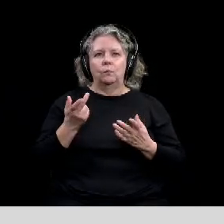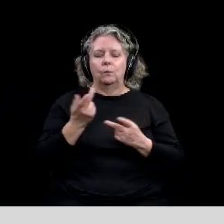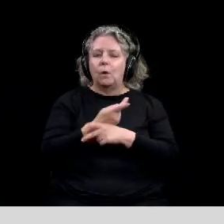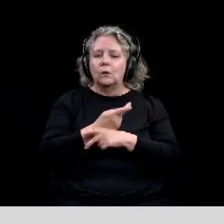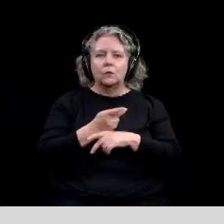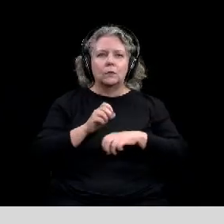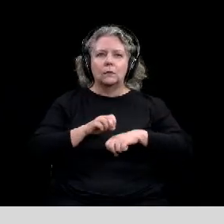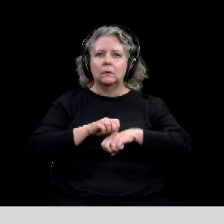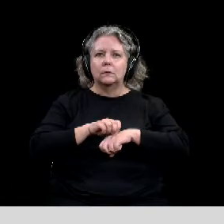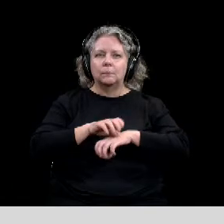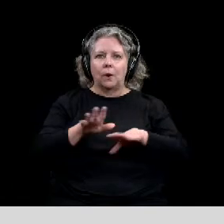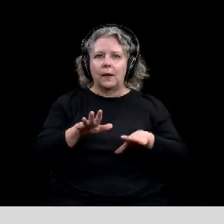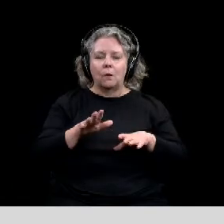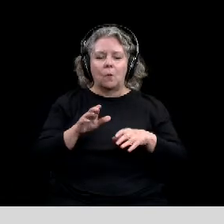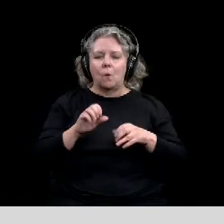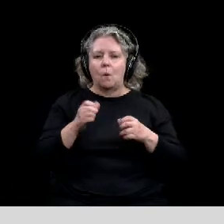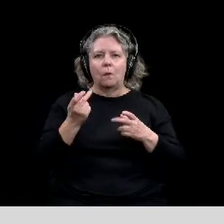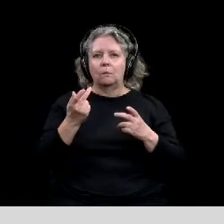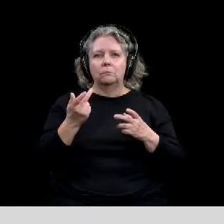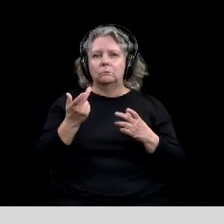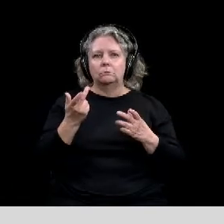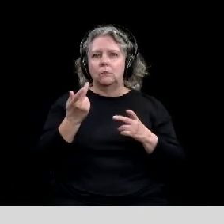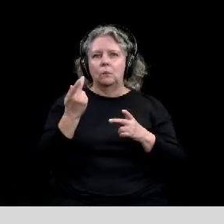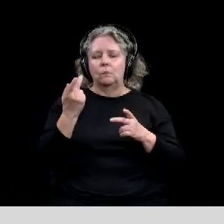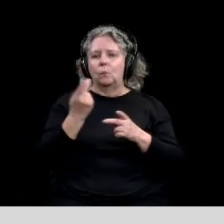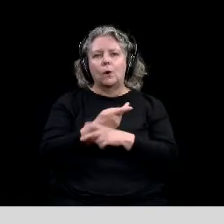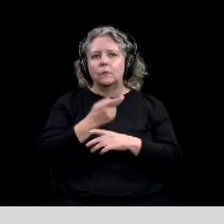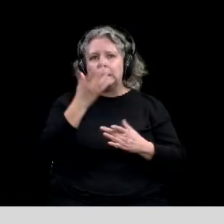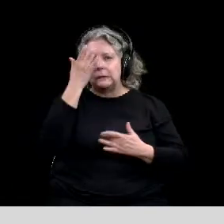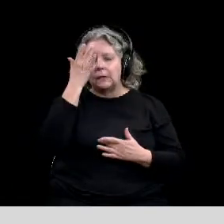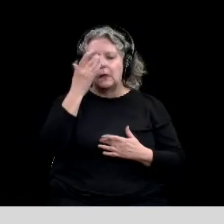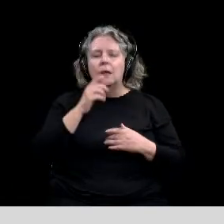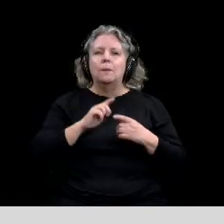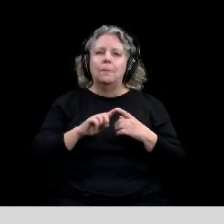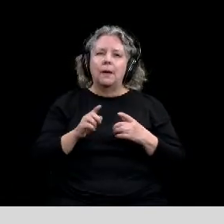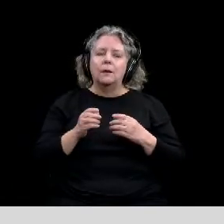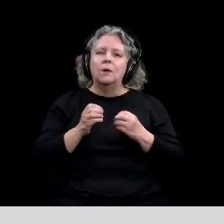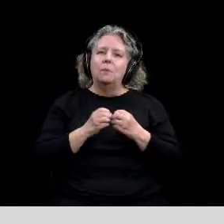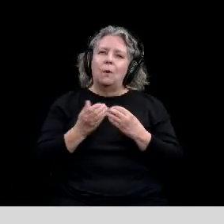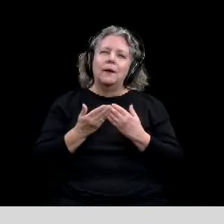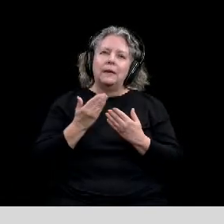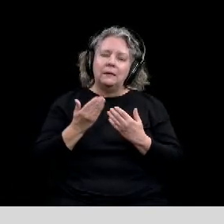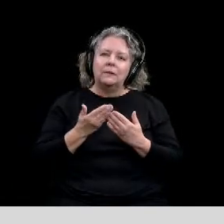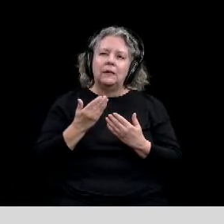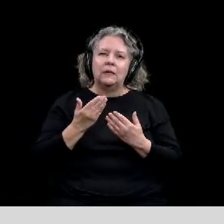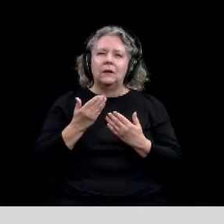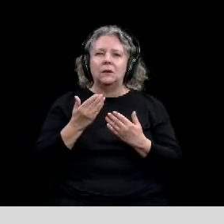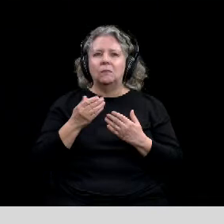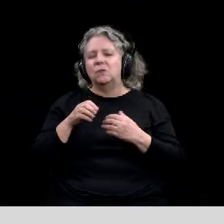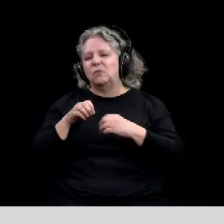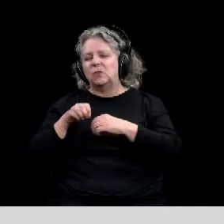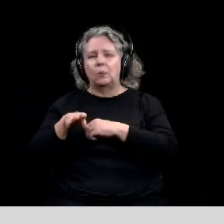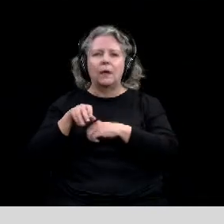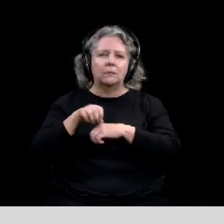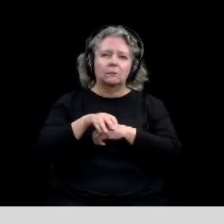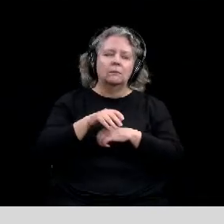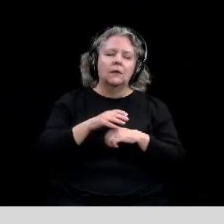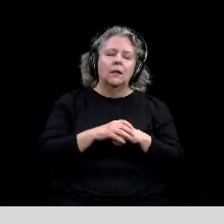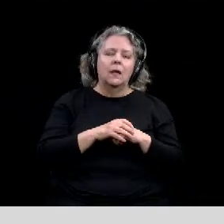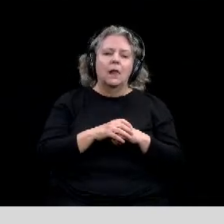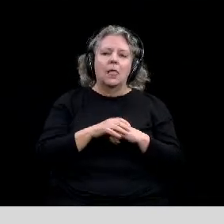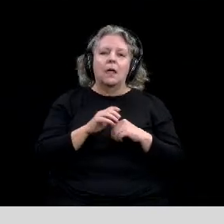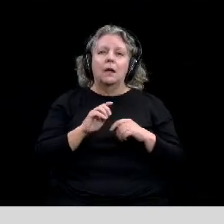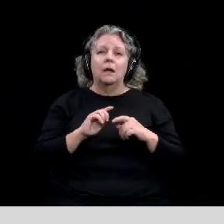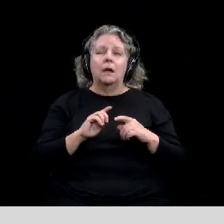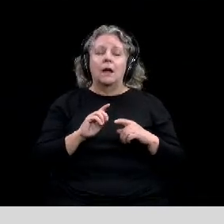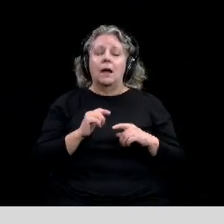transmissible or more likely to be spread. Well, I'm revising that previous comment today and